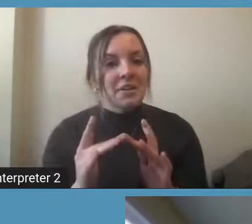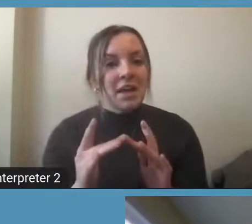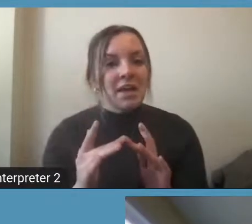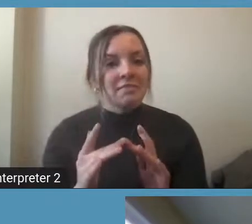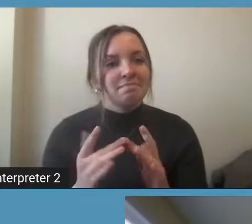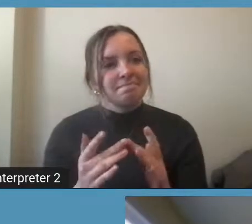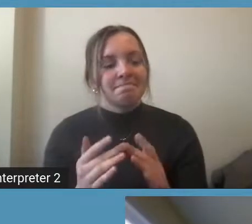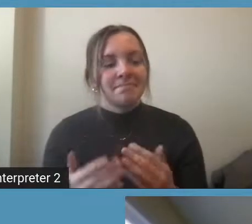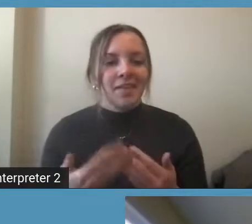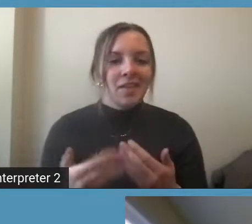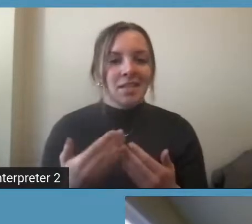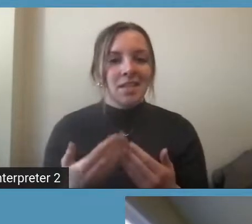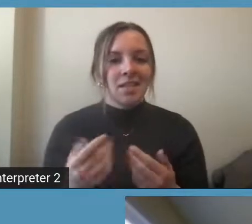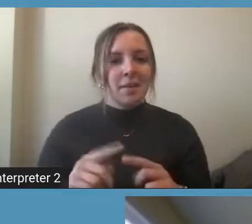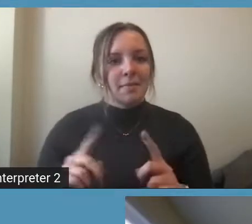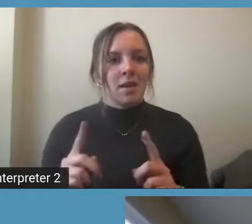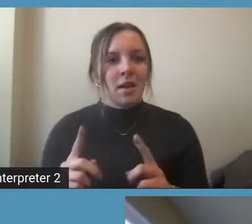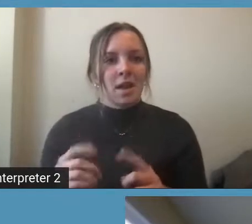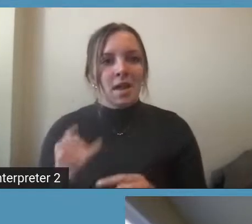have